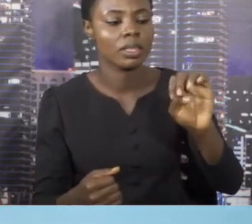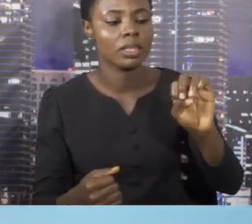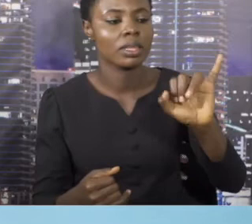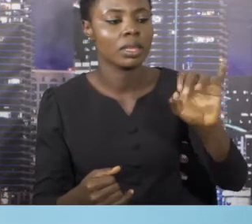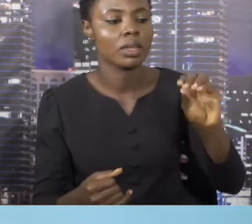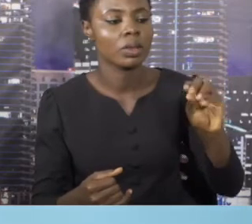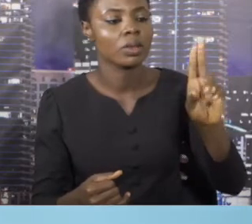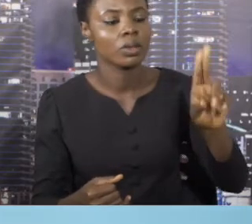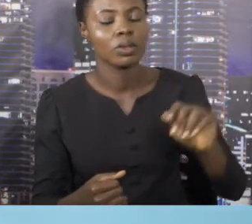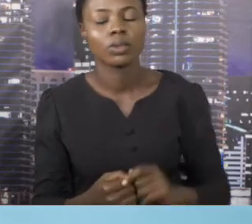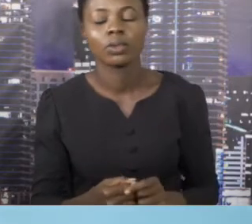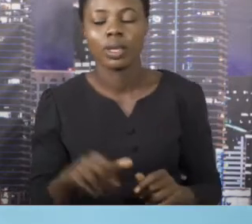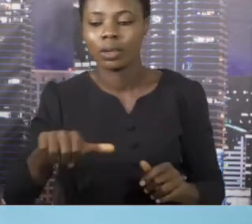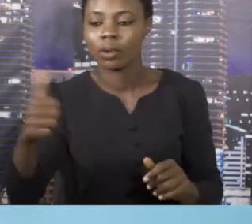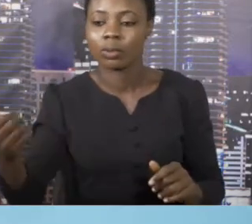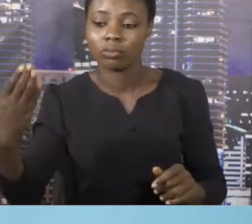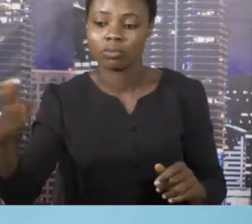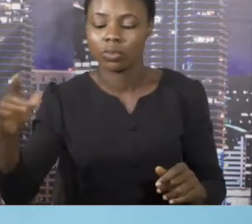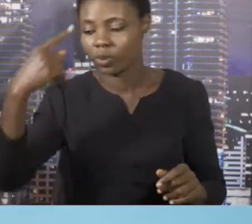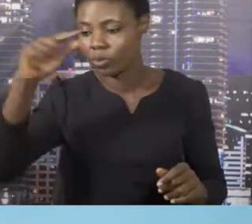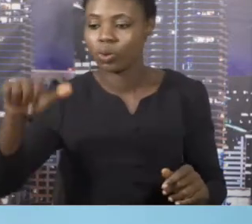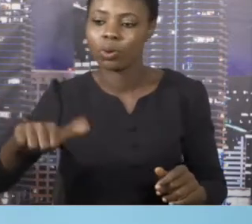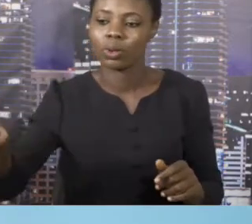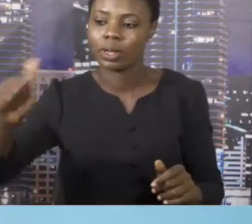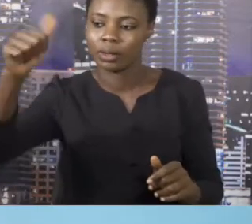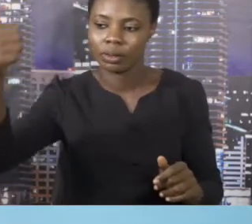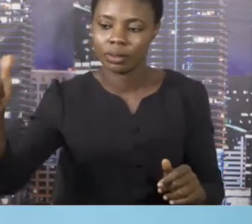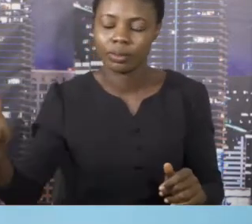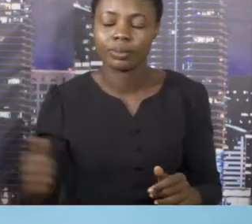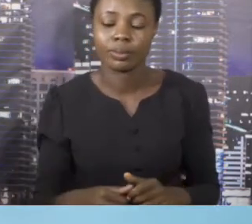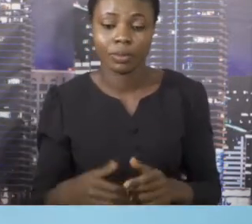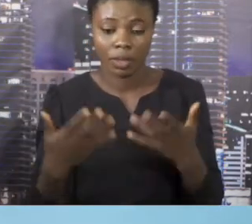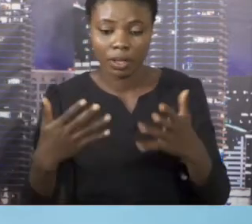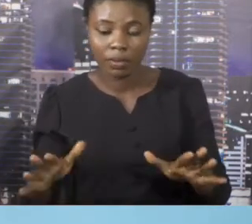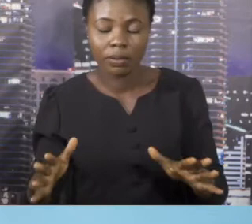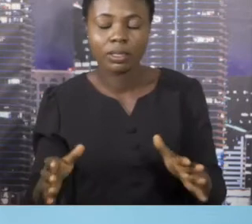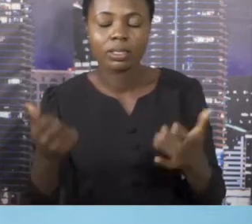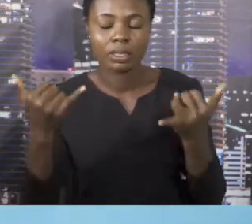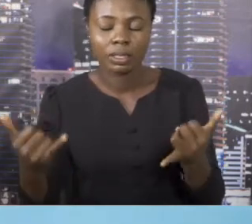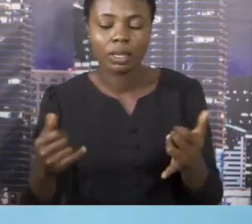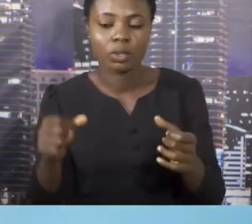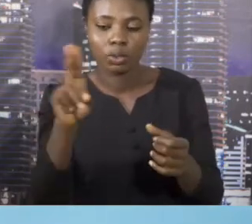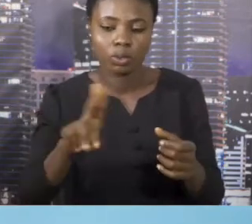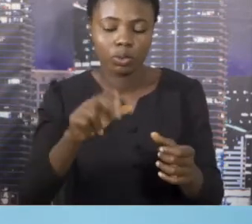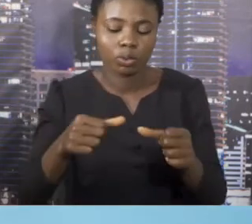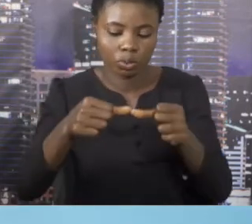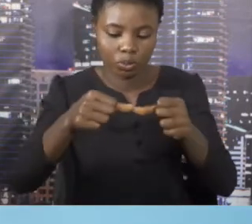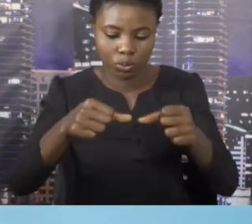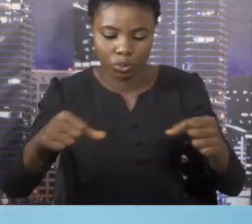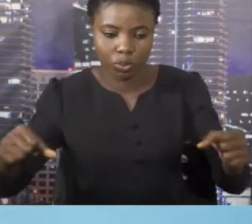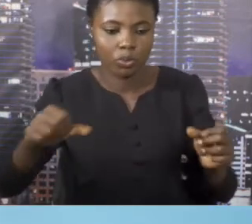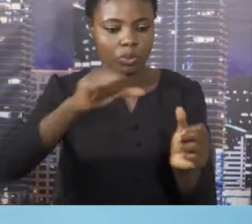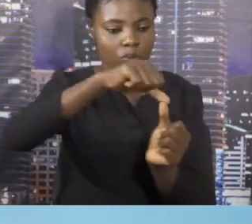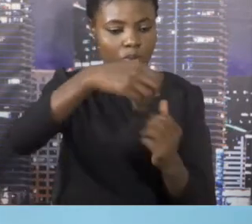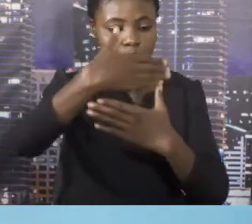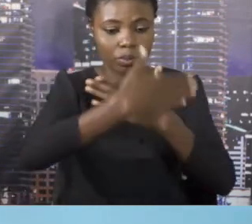are the consonant sounds. So when you're done, you use the sellotape on it, both front and back. So it seems like a lamination and